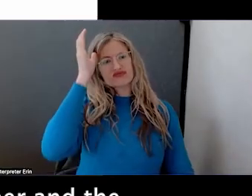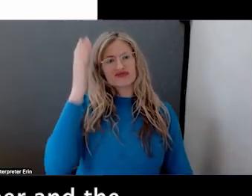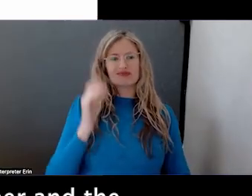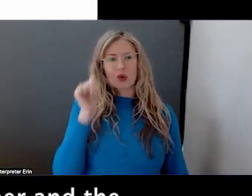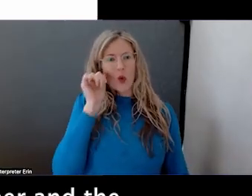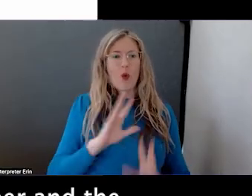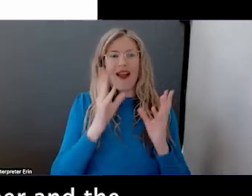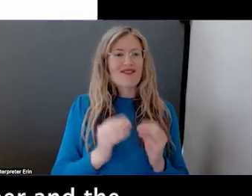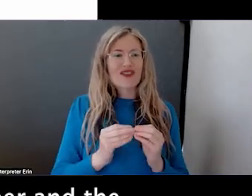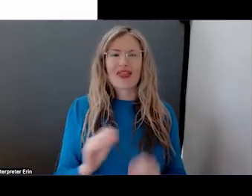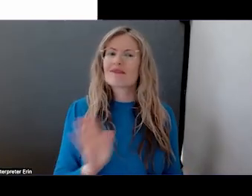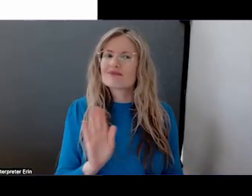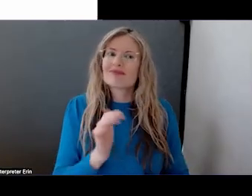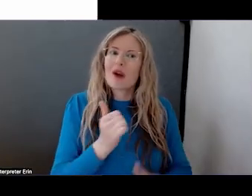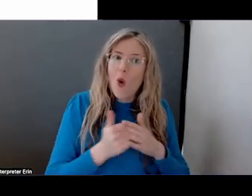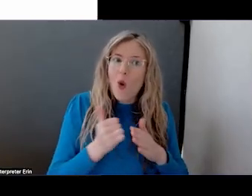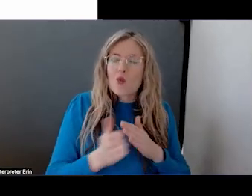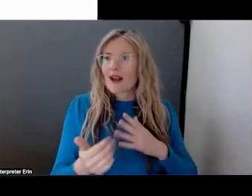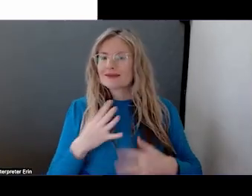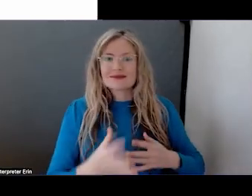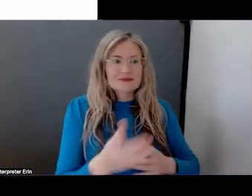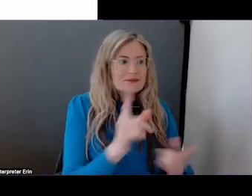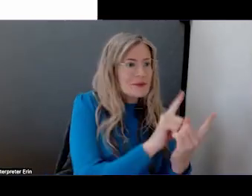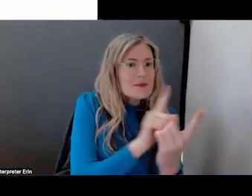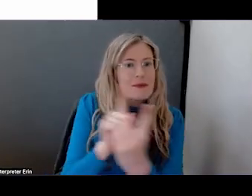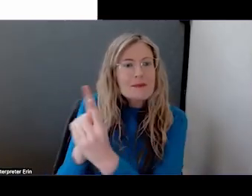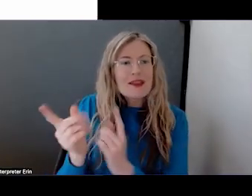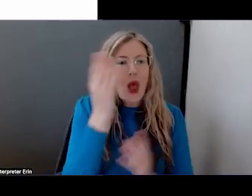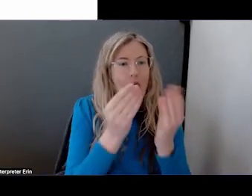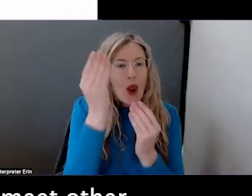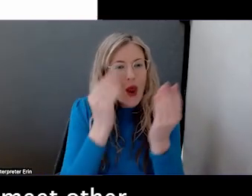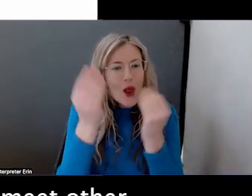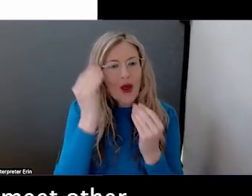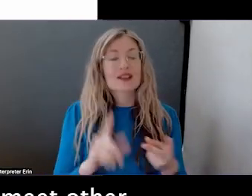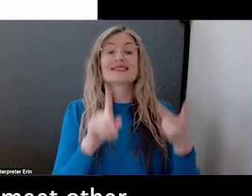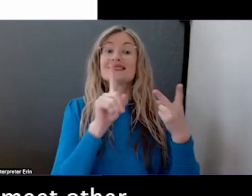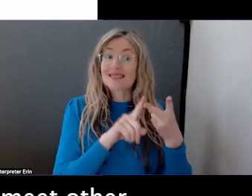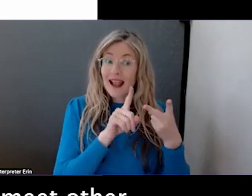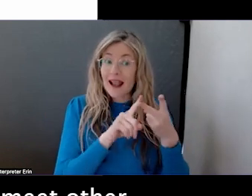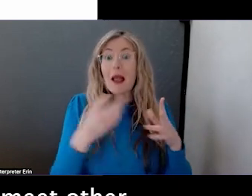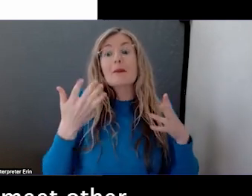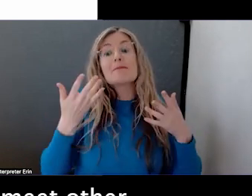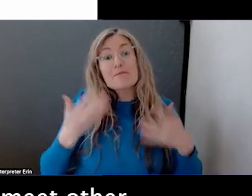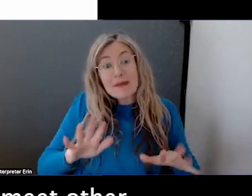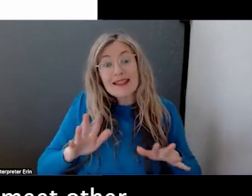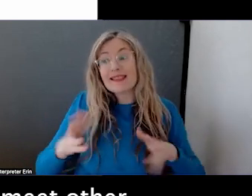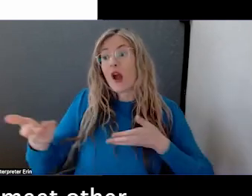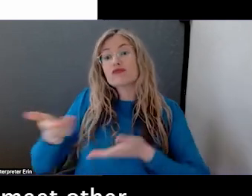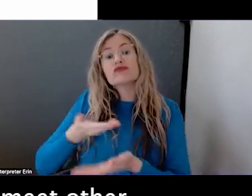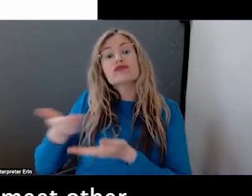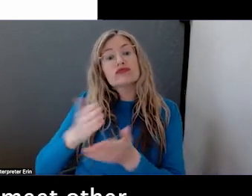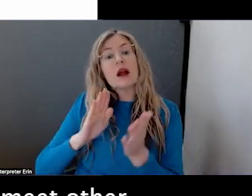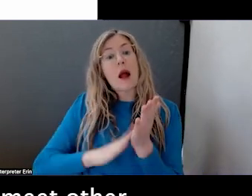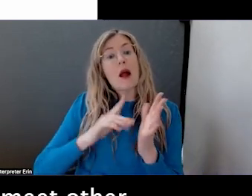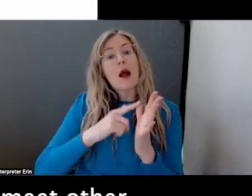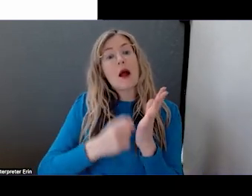The second reason was we had spoken with Marta and Laura on an open dialogo kind of